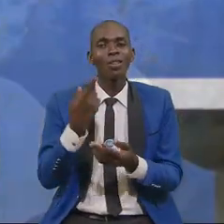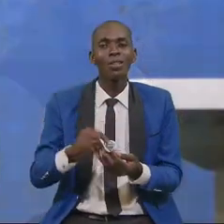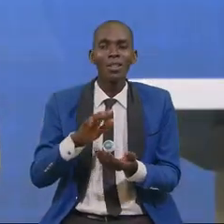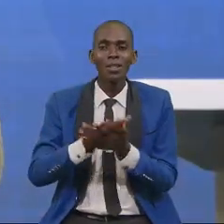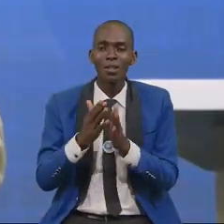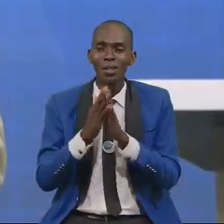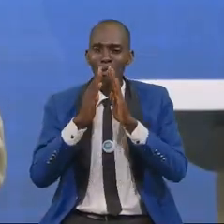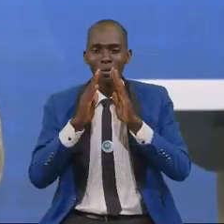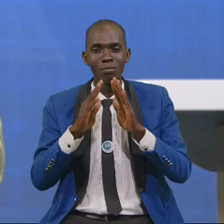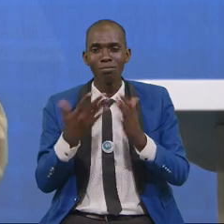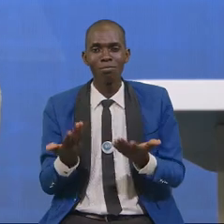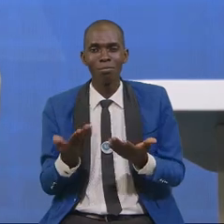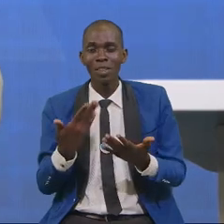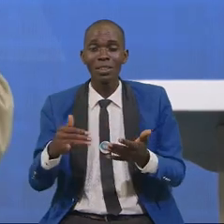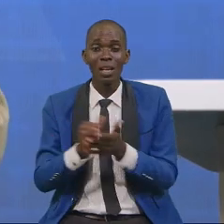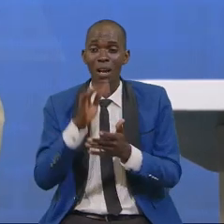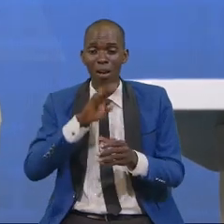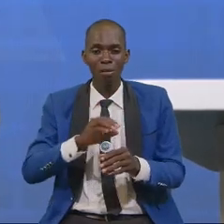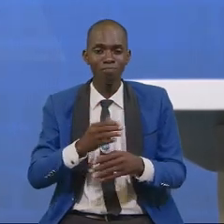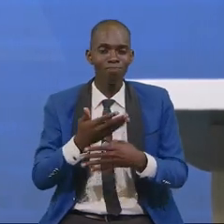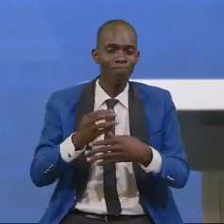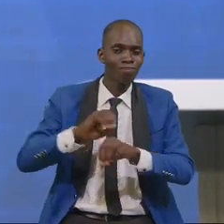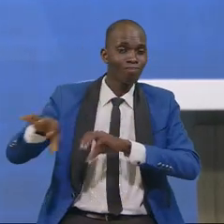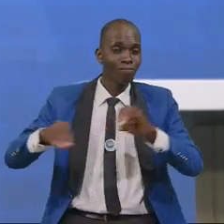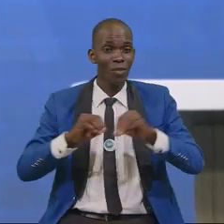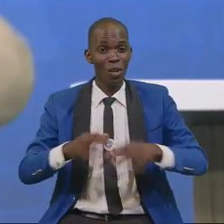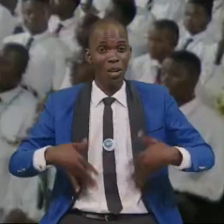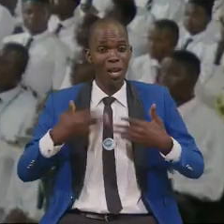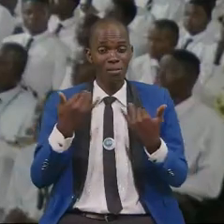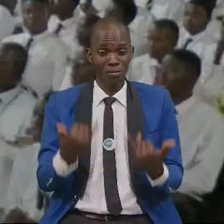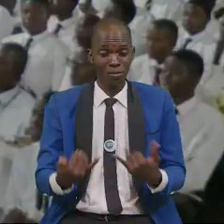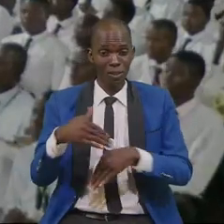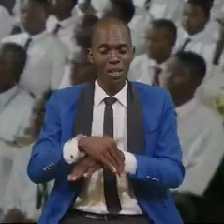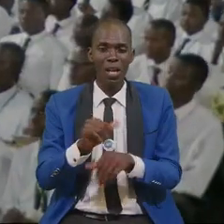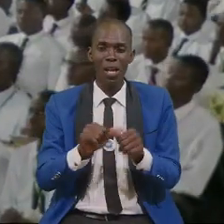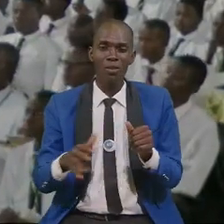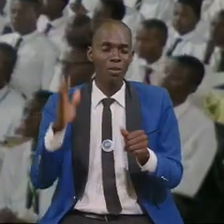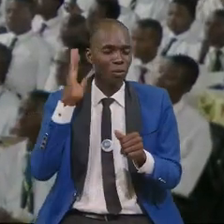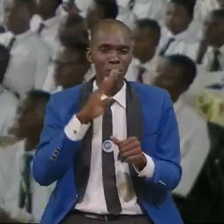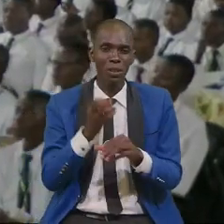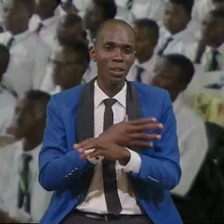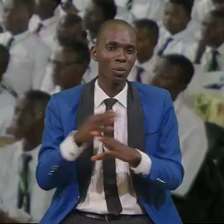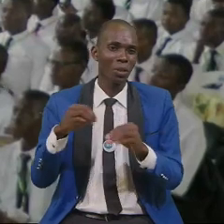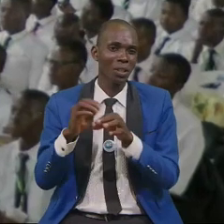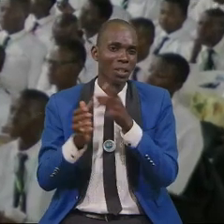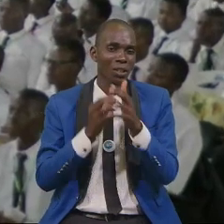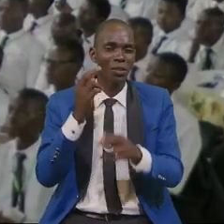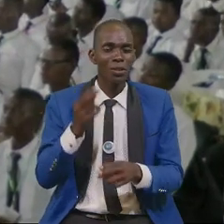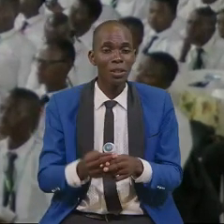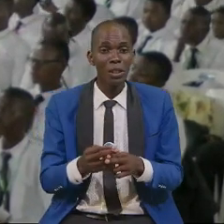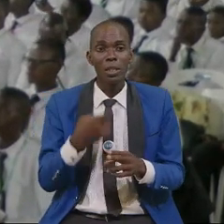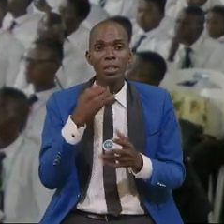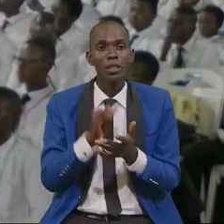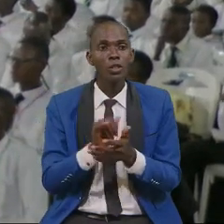scattering in your heart, in your life, everything will vanish away. It says to order it and